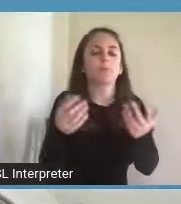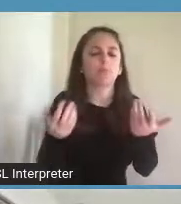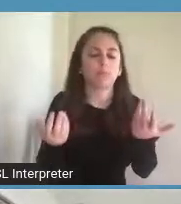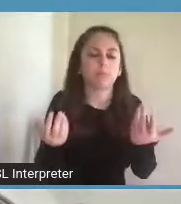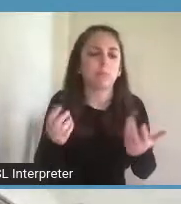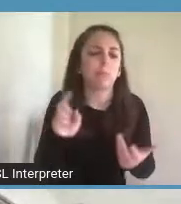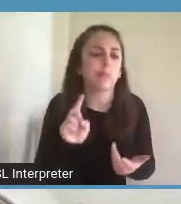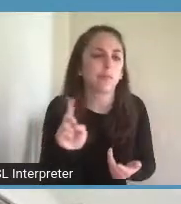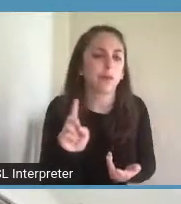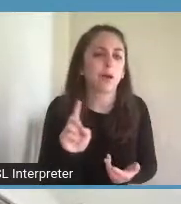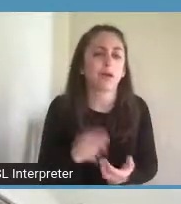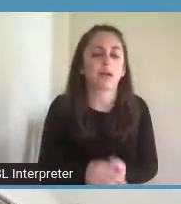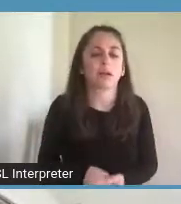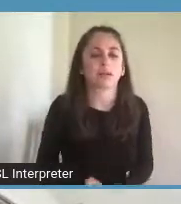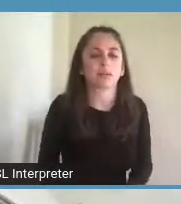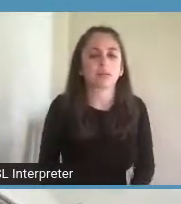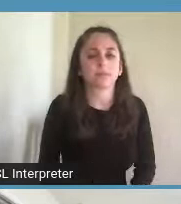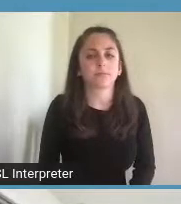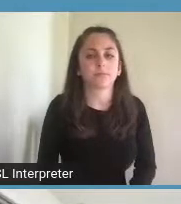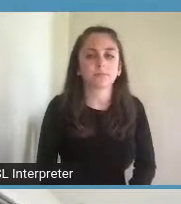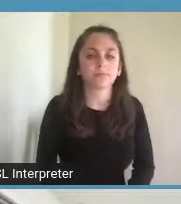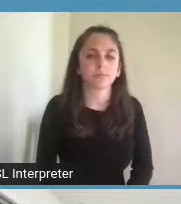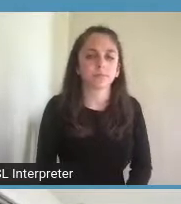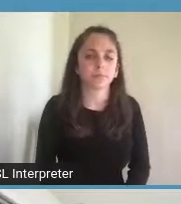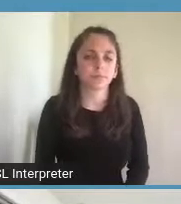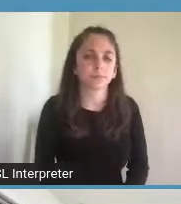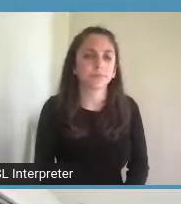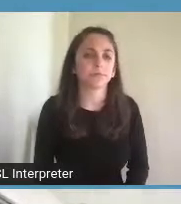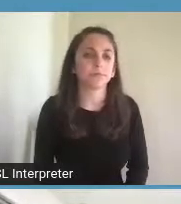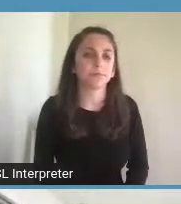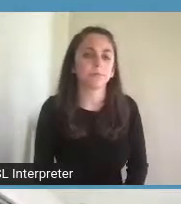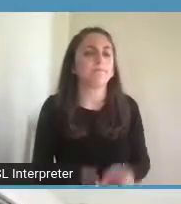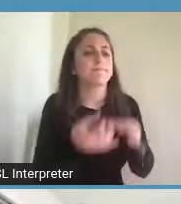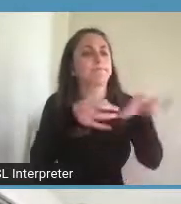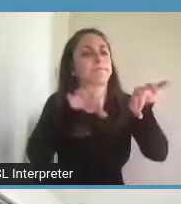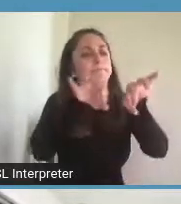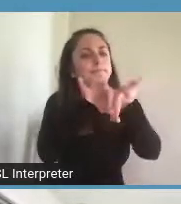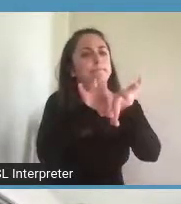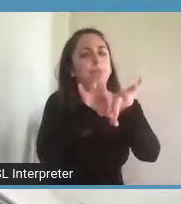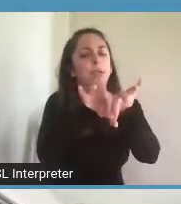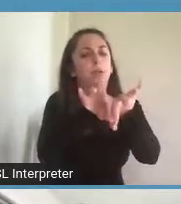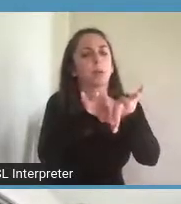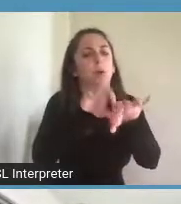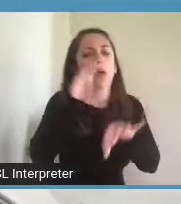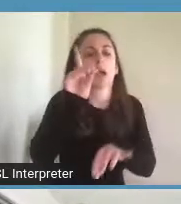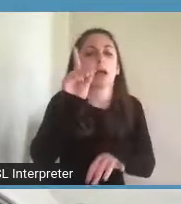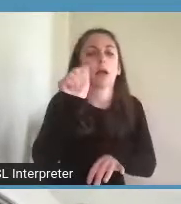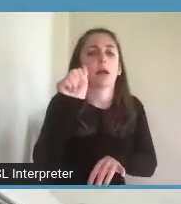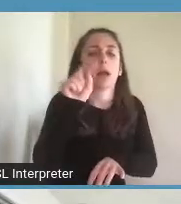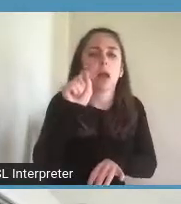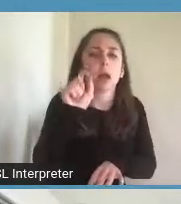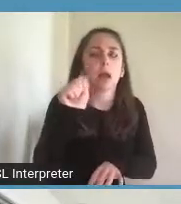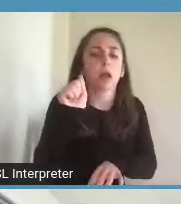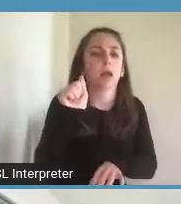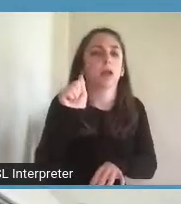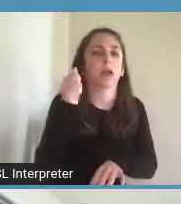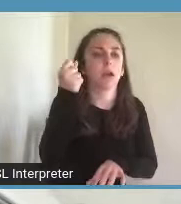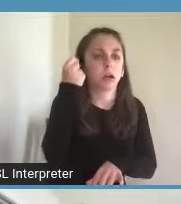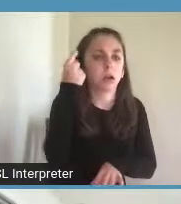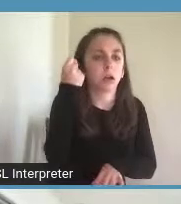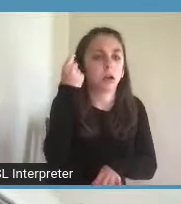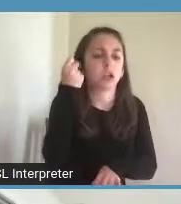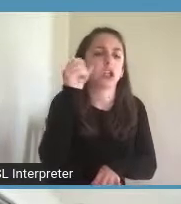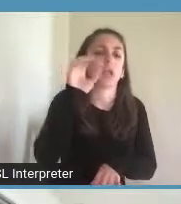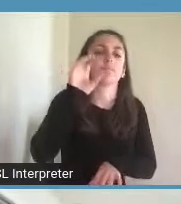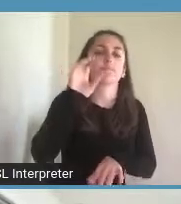the cart do complete their purchase. So this is really an important diagnostic for you, understanding how does your checkout